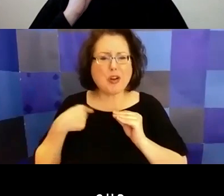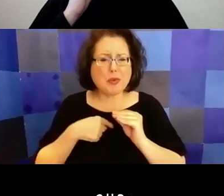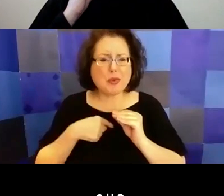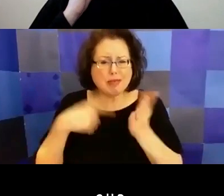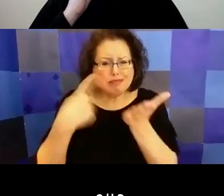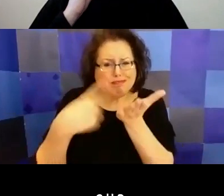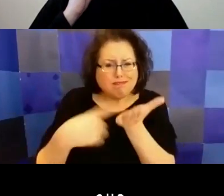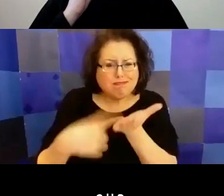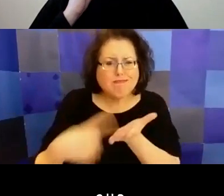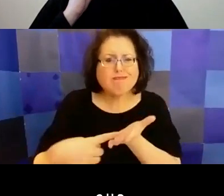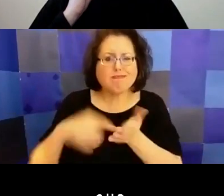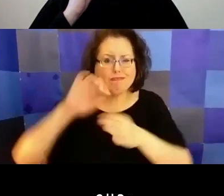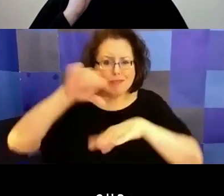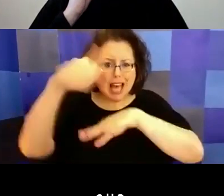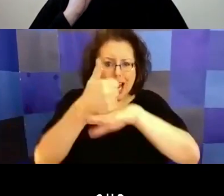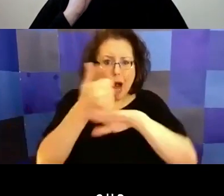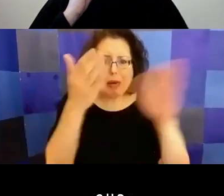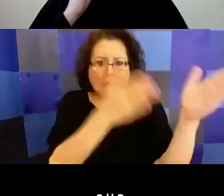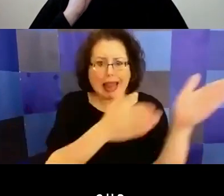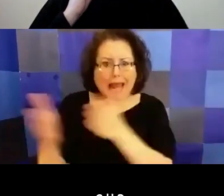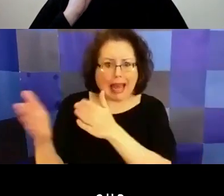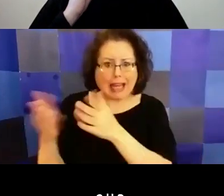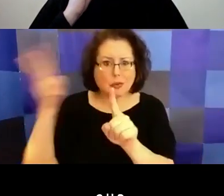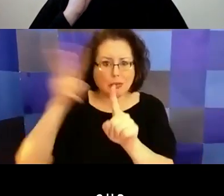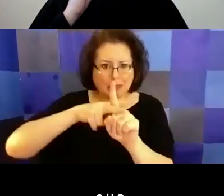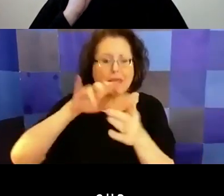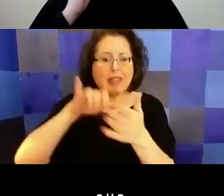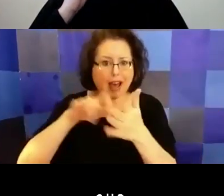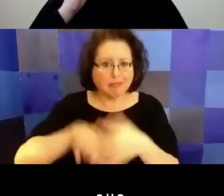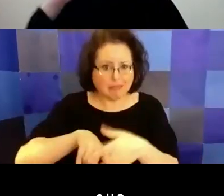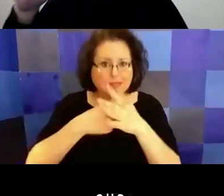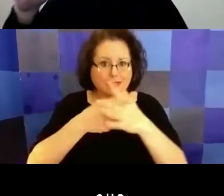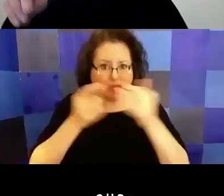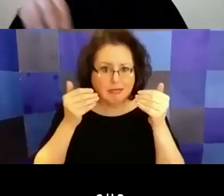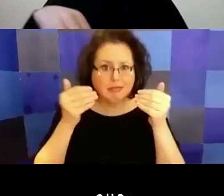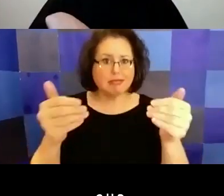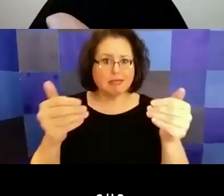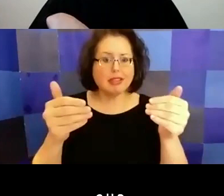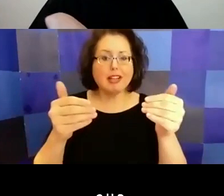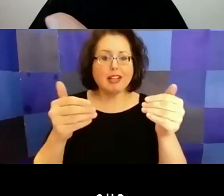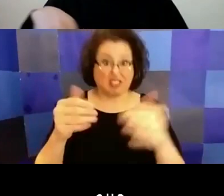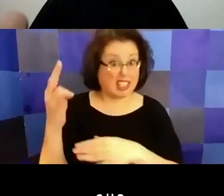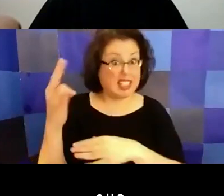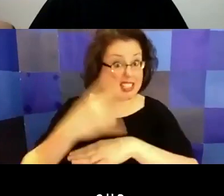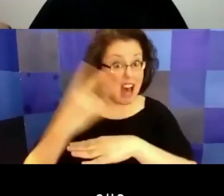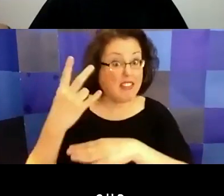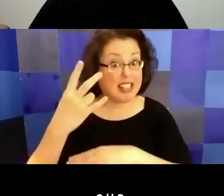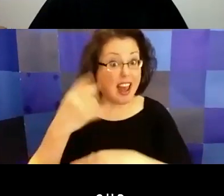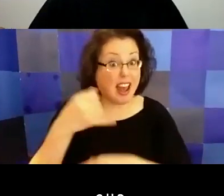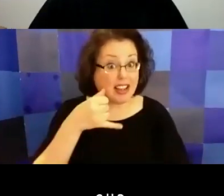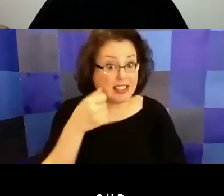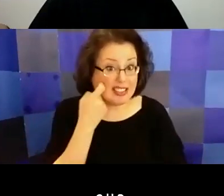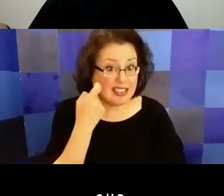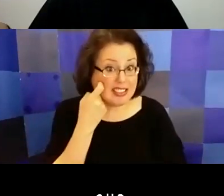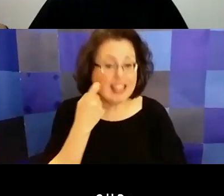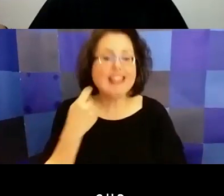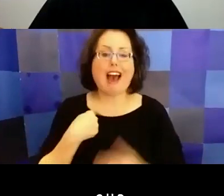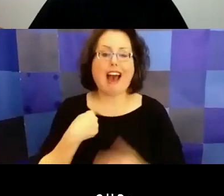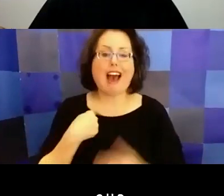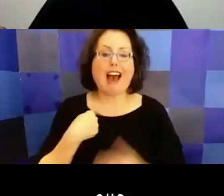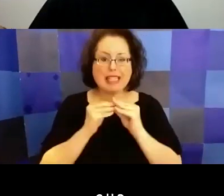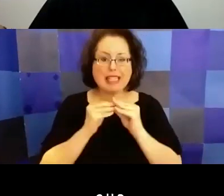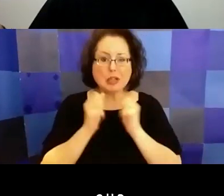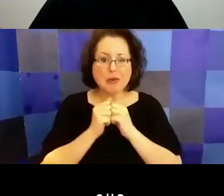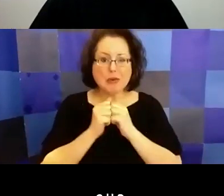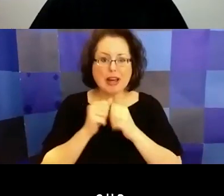implementation plan in just this last seven days. And I even had a meeting with Councilwoman Strasburger